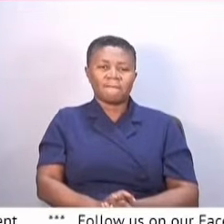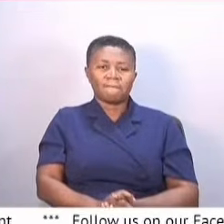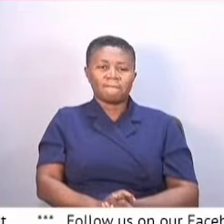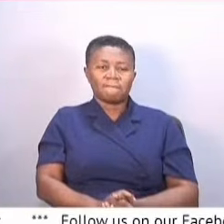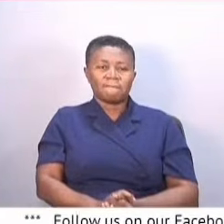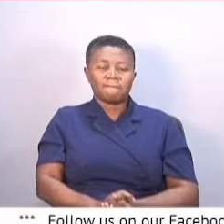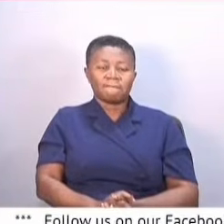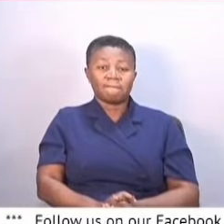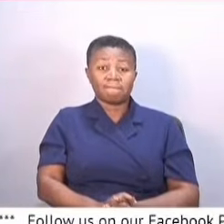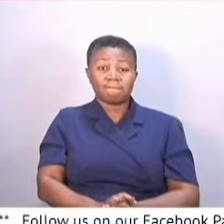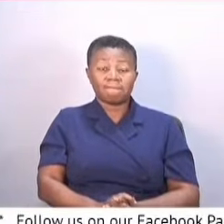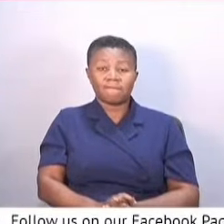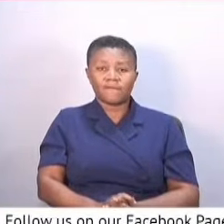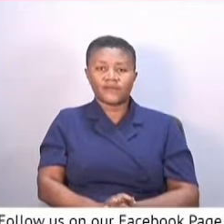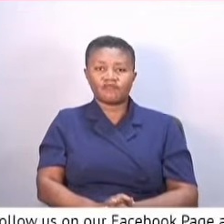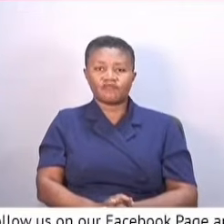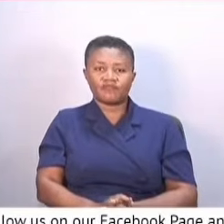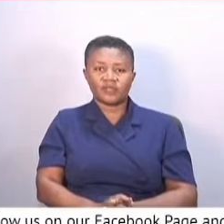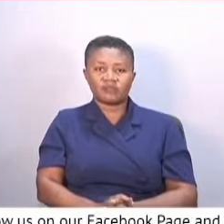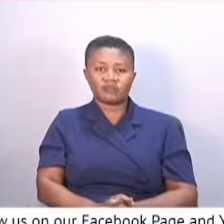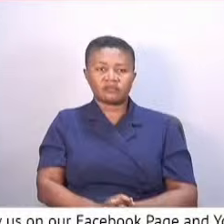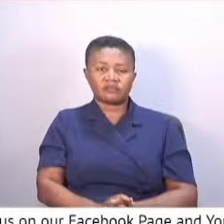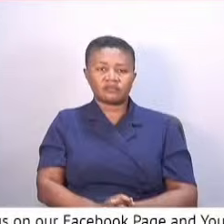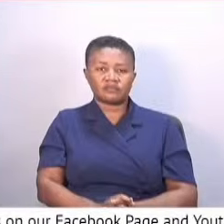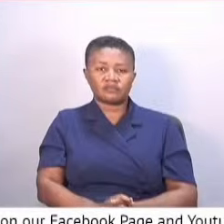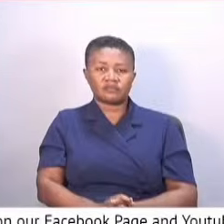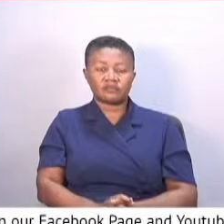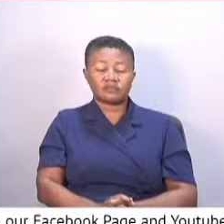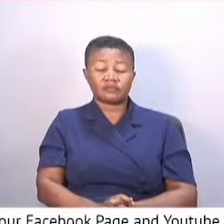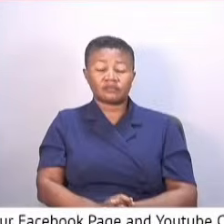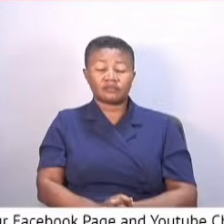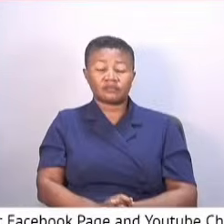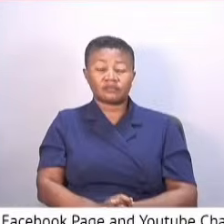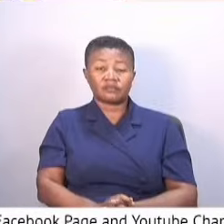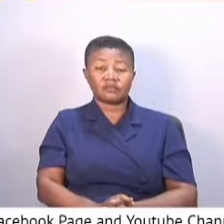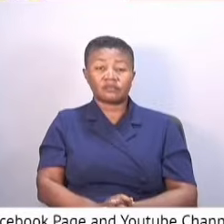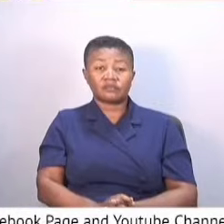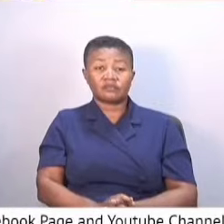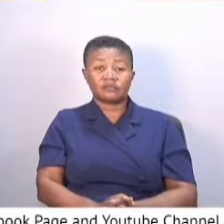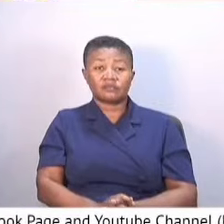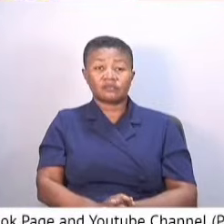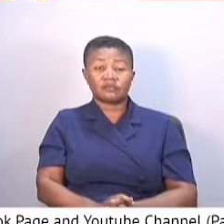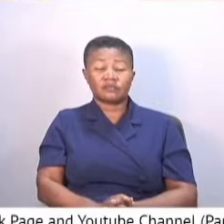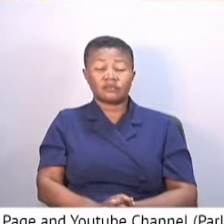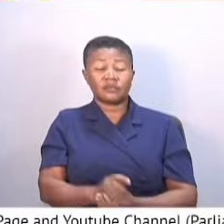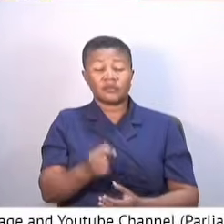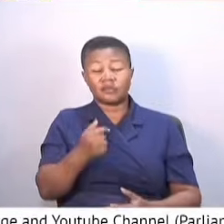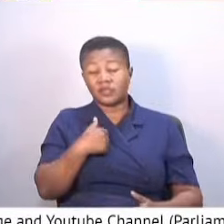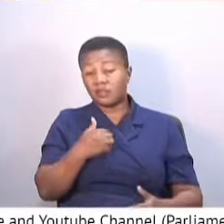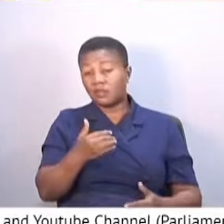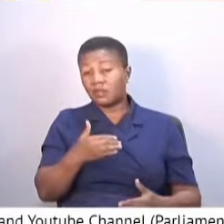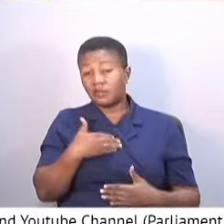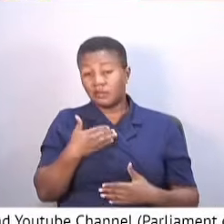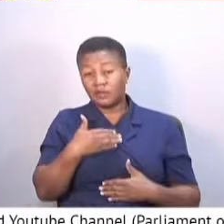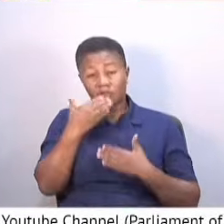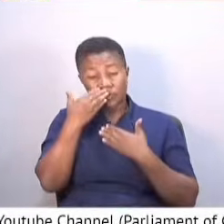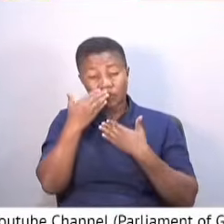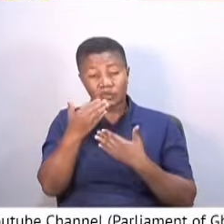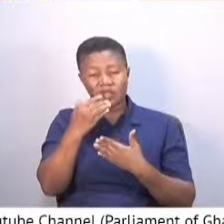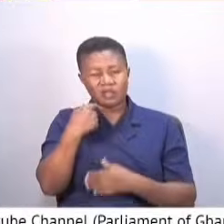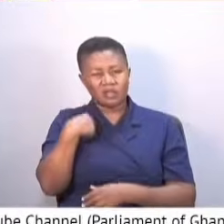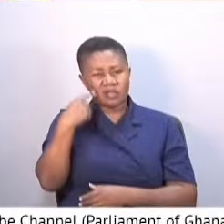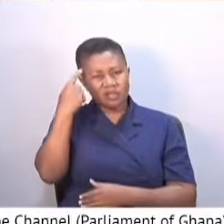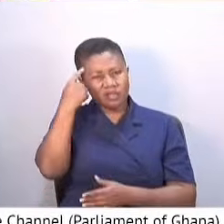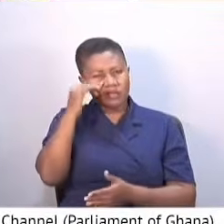Yes, Suleimana. Mr. Speaker, I'm very grateful. Mr. Speaker, I think